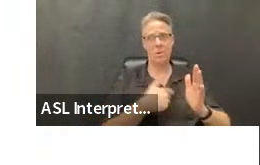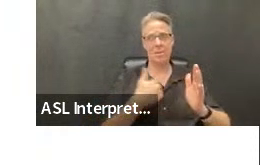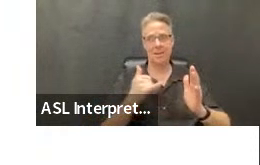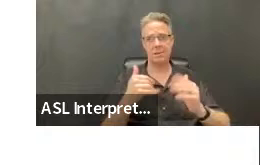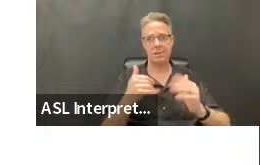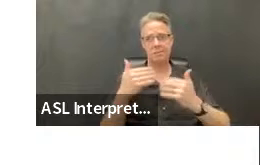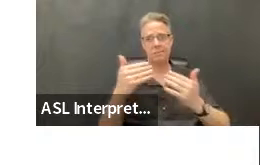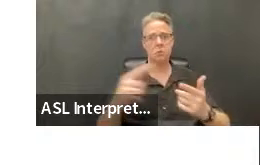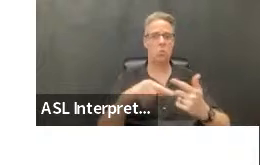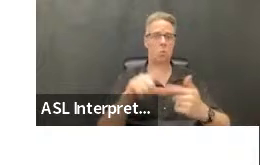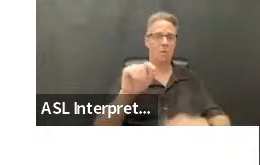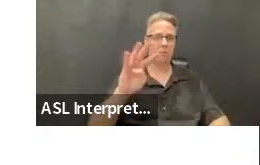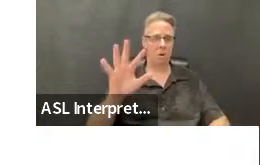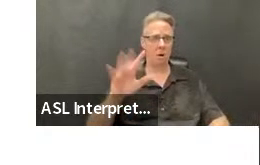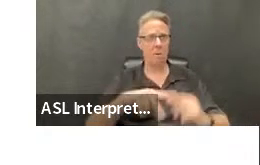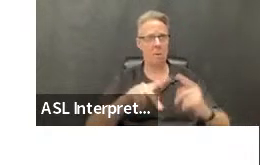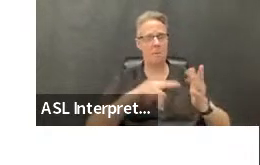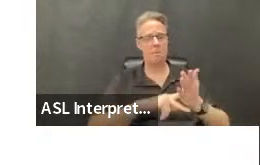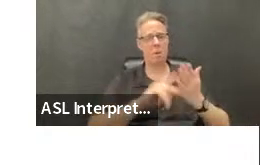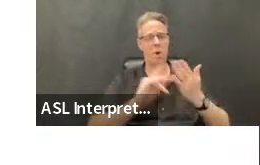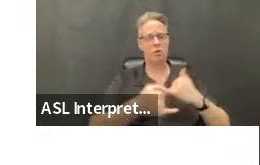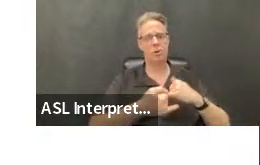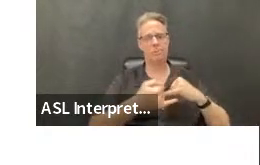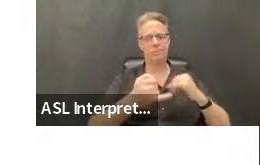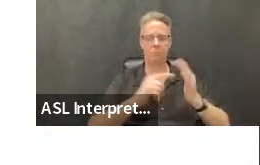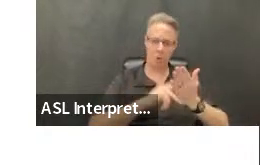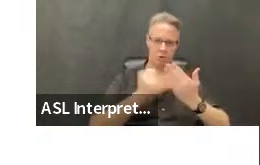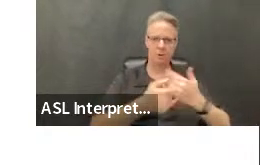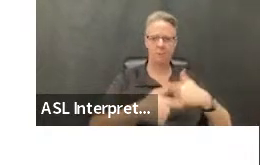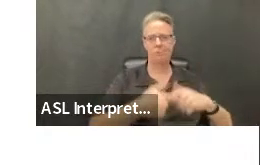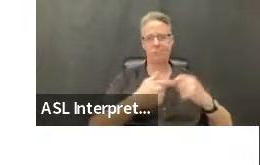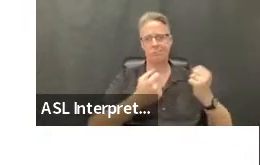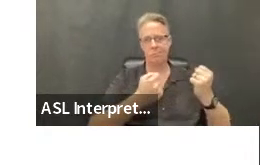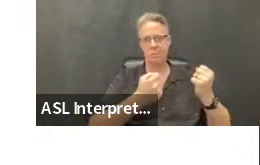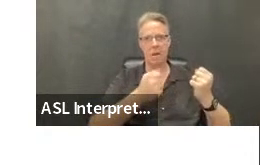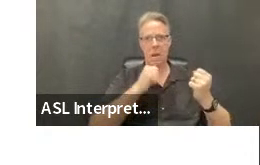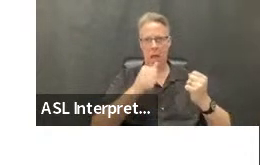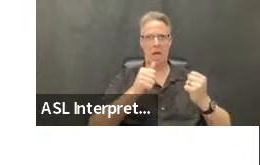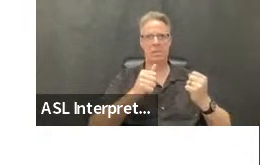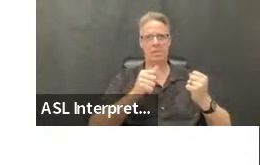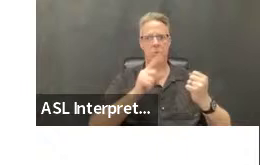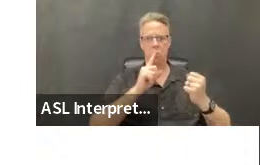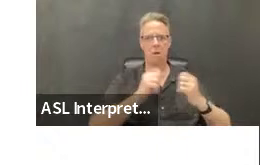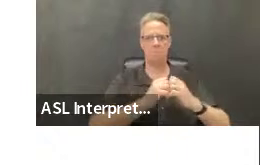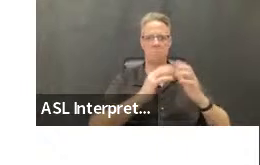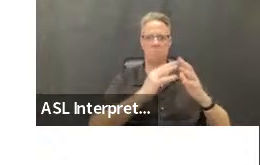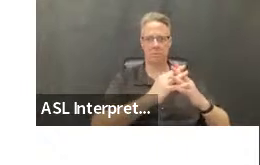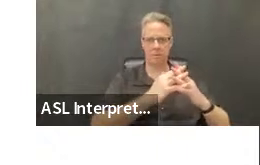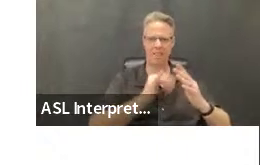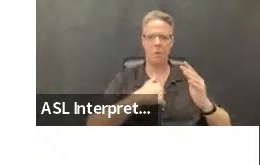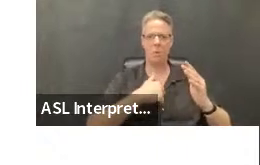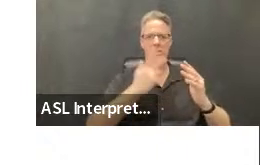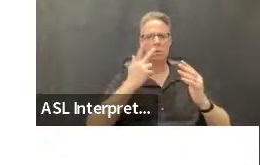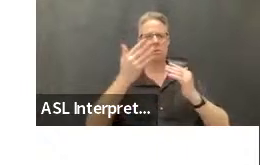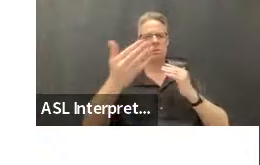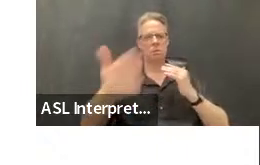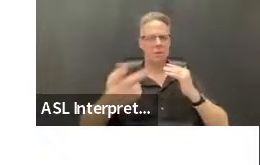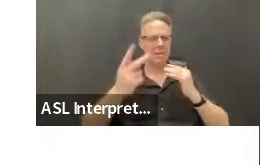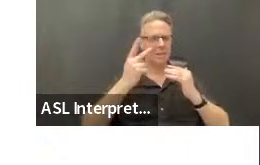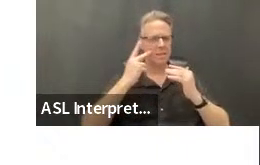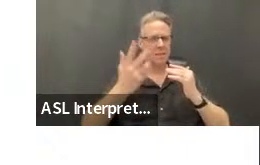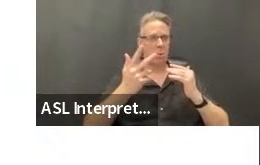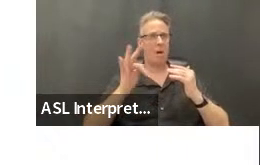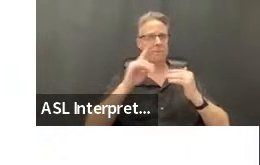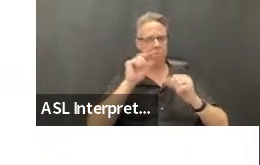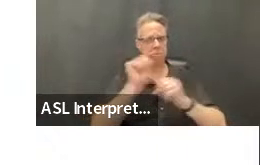to 2045, but the project is not built. And then we use that as sort of a way to measure the added benefit of a project that is